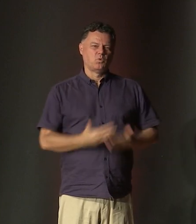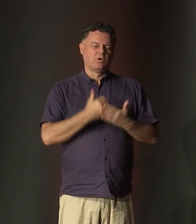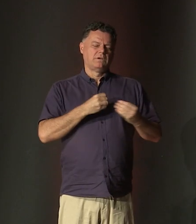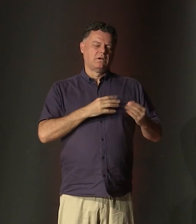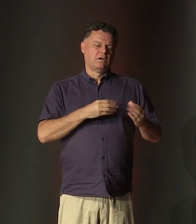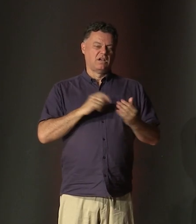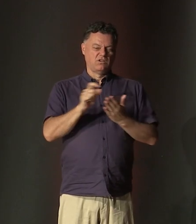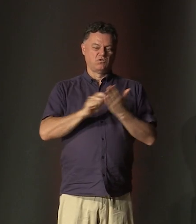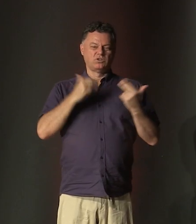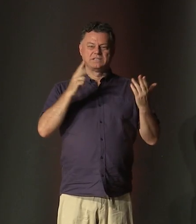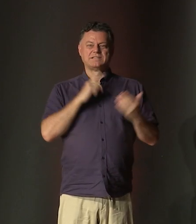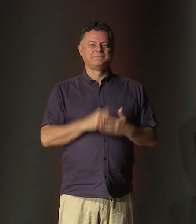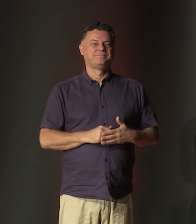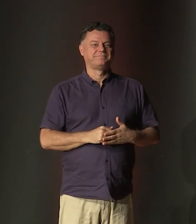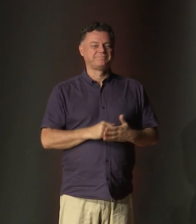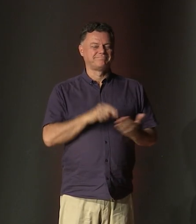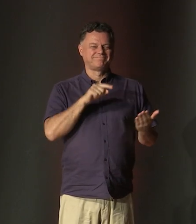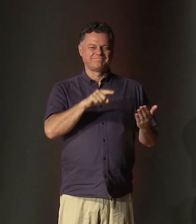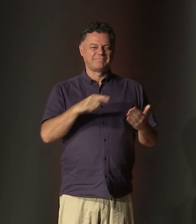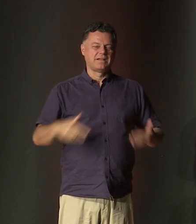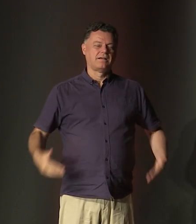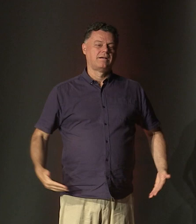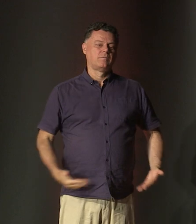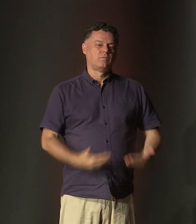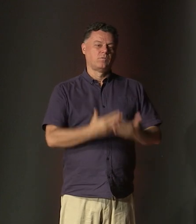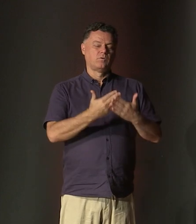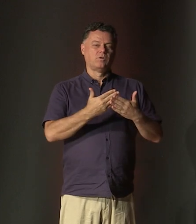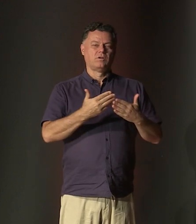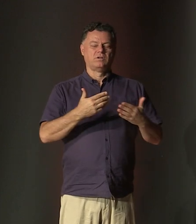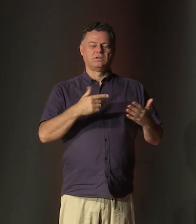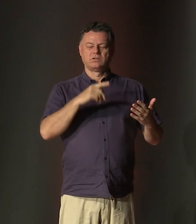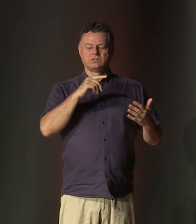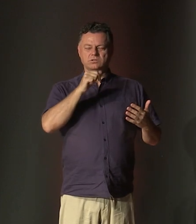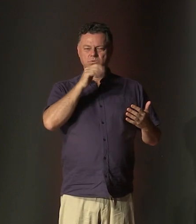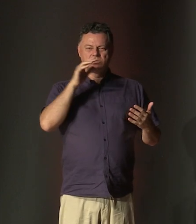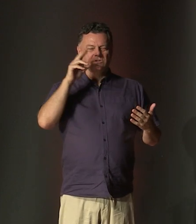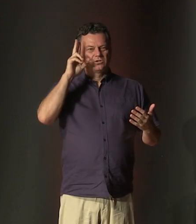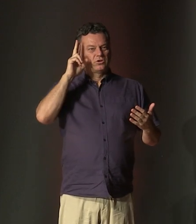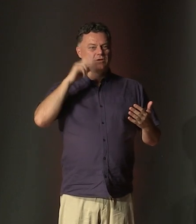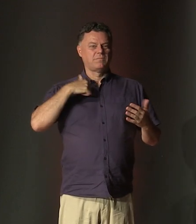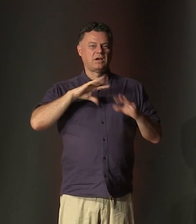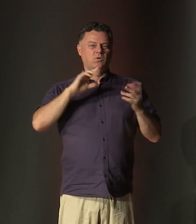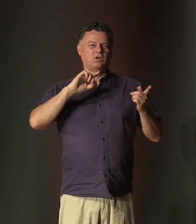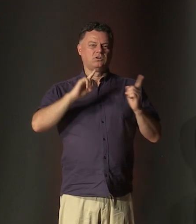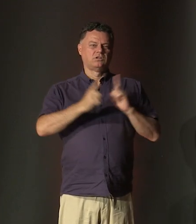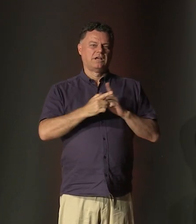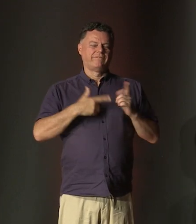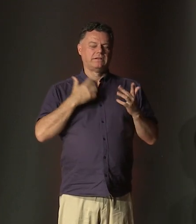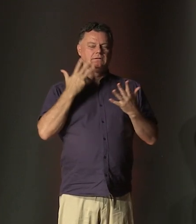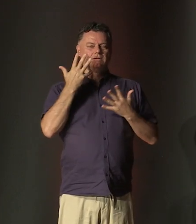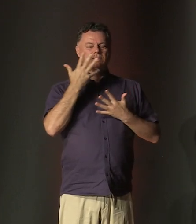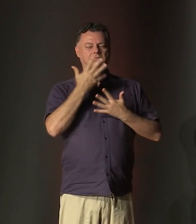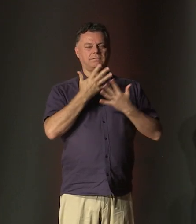went, "One sweet girl has changed my world and left me in a daze.